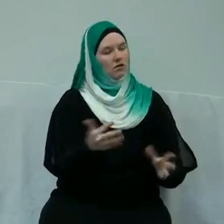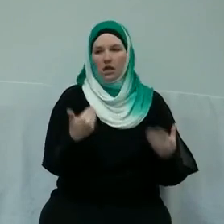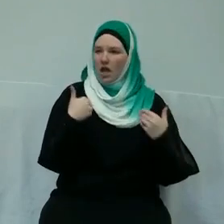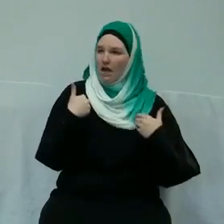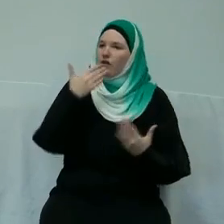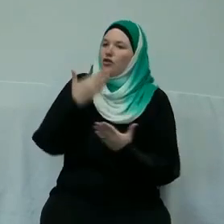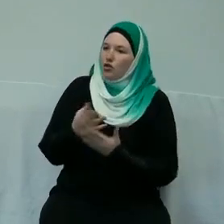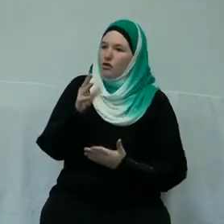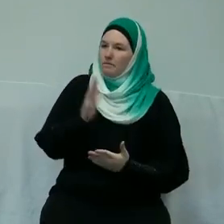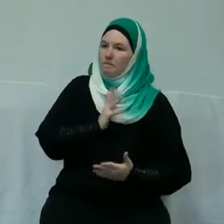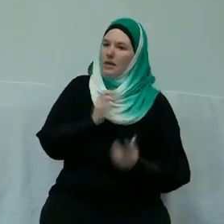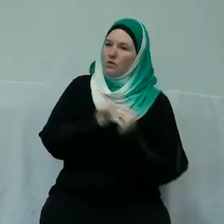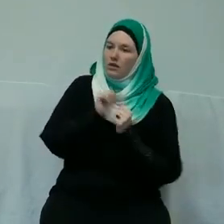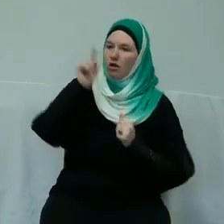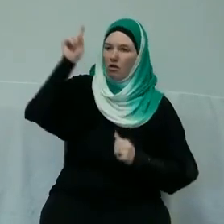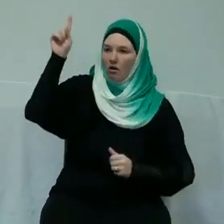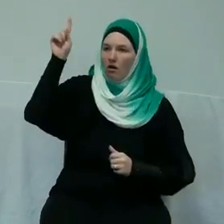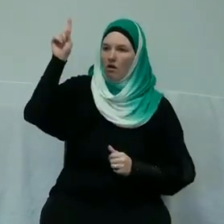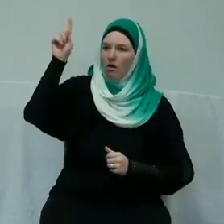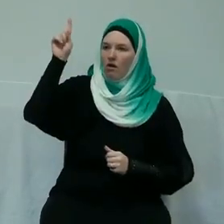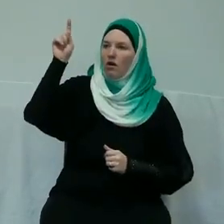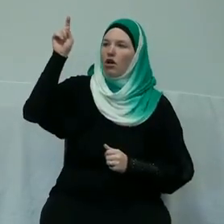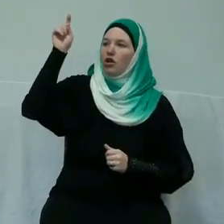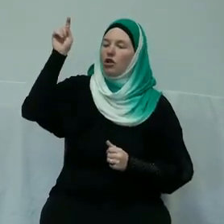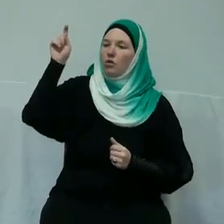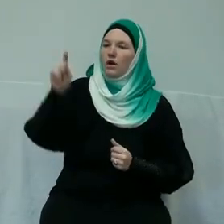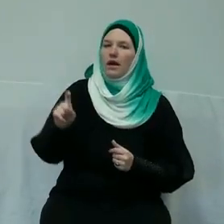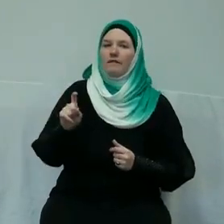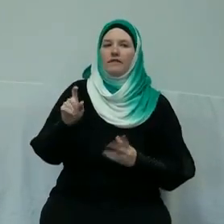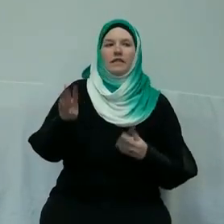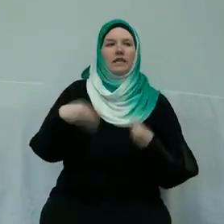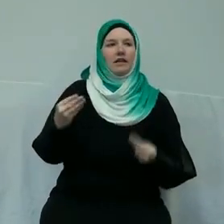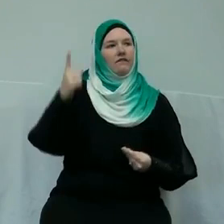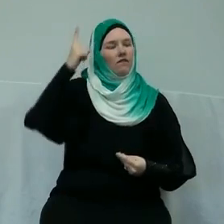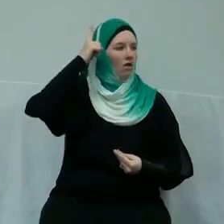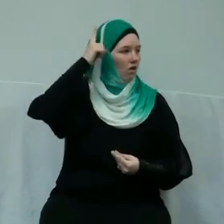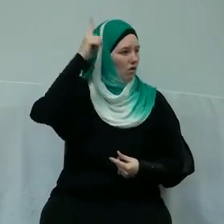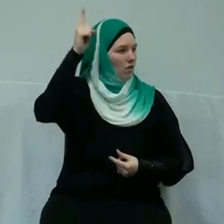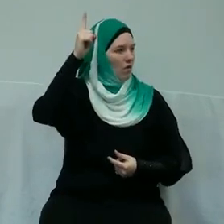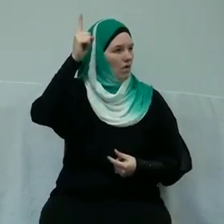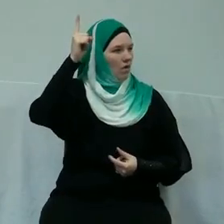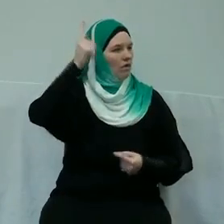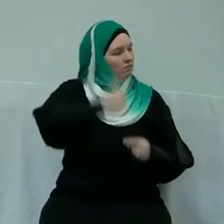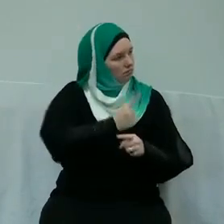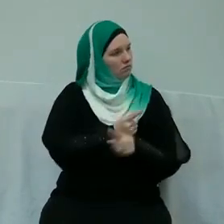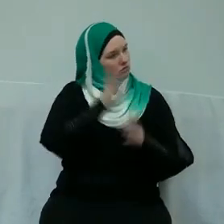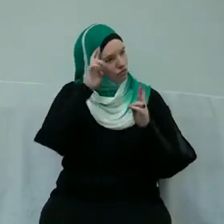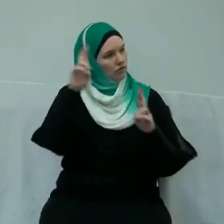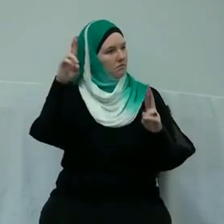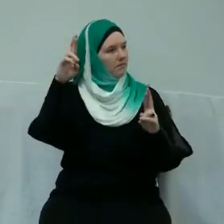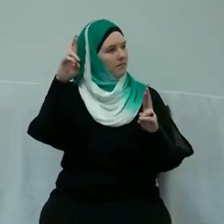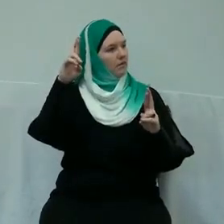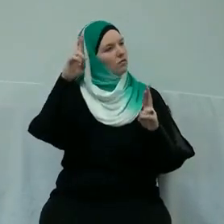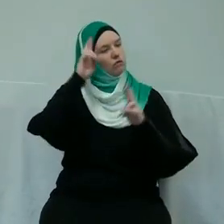good manners with Allah, we have to treat Allah the way He ought to be treated. To respect